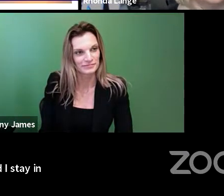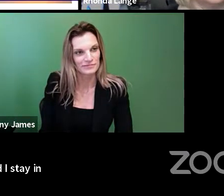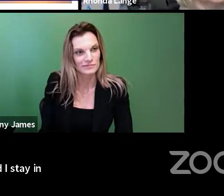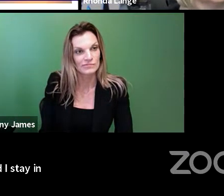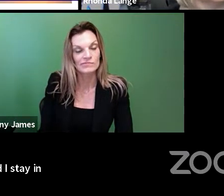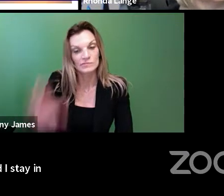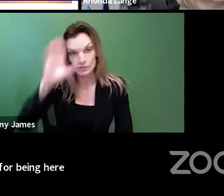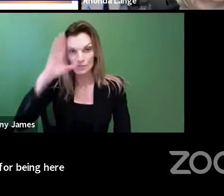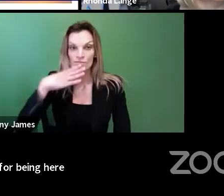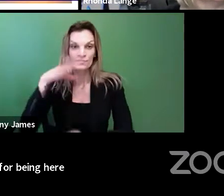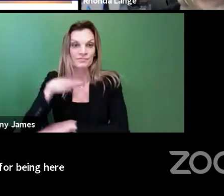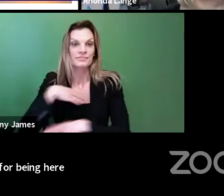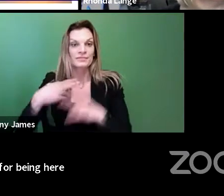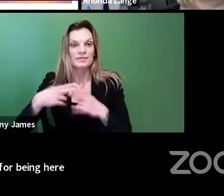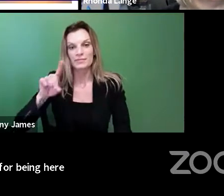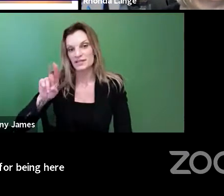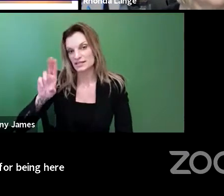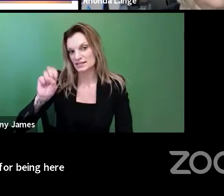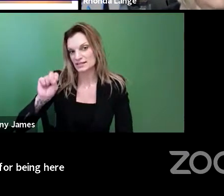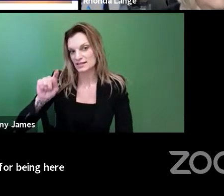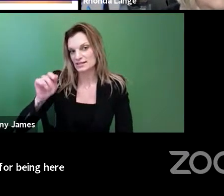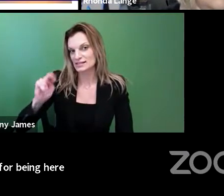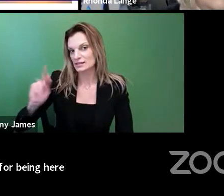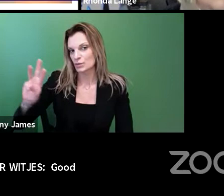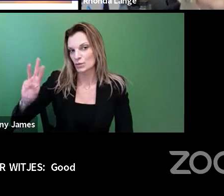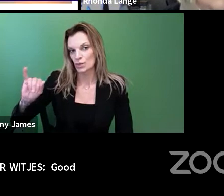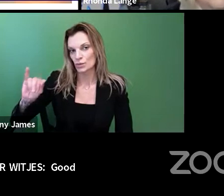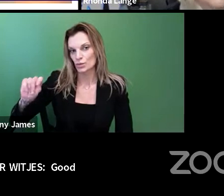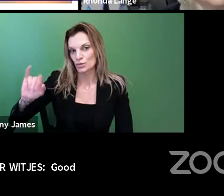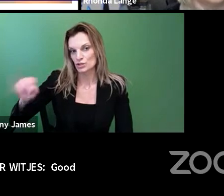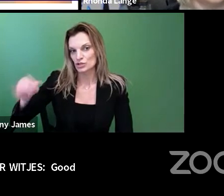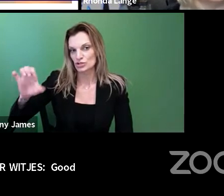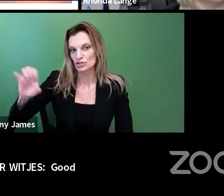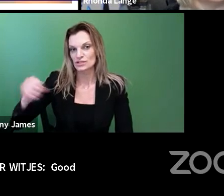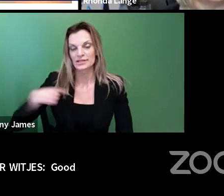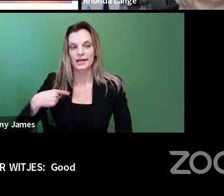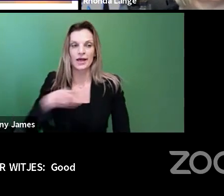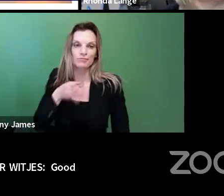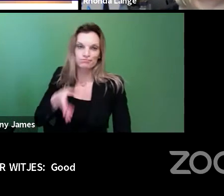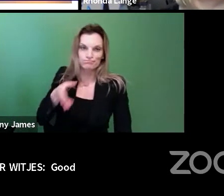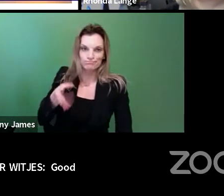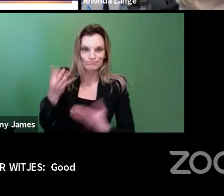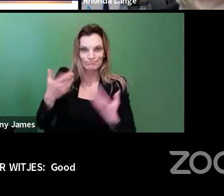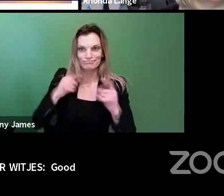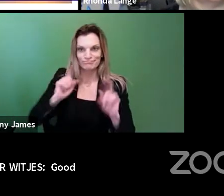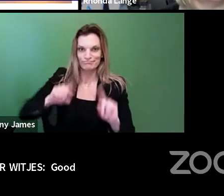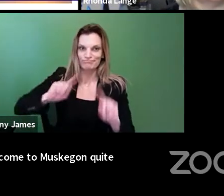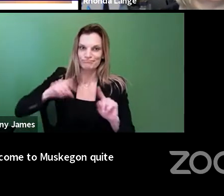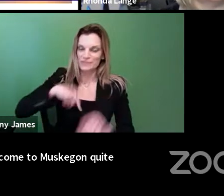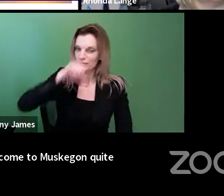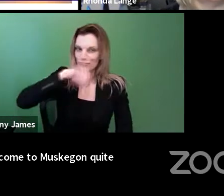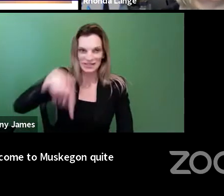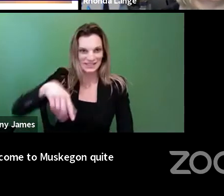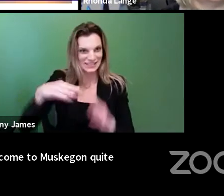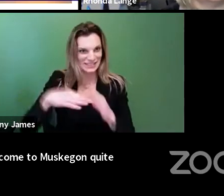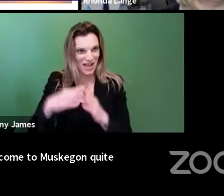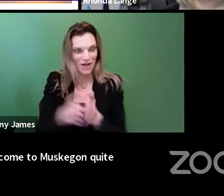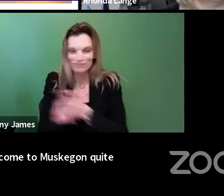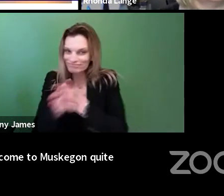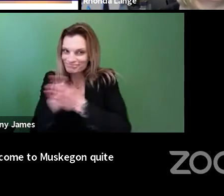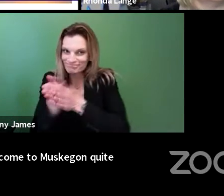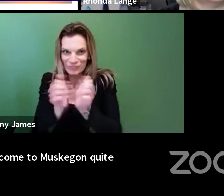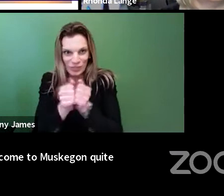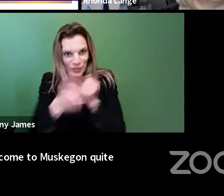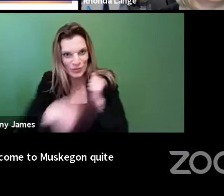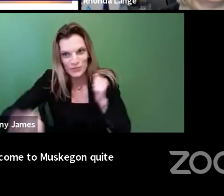Good evening. My name is Dustin Witches. I come to Muskegon quite a bit, and I love this town very much. So I'm excited to hear what every one of you have to